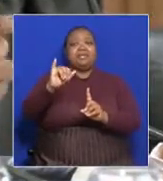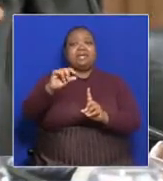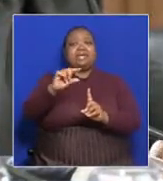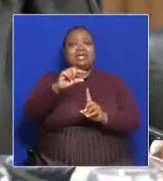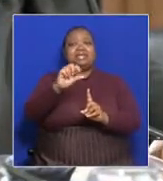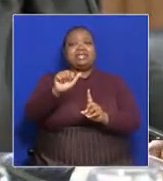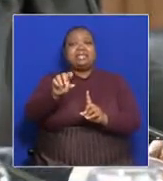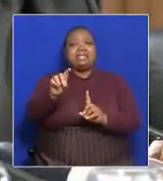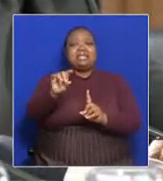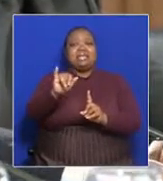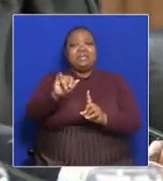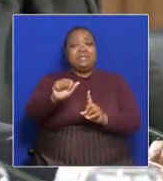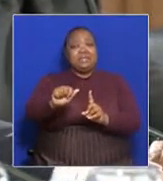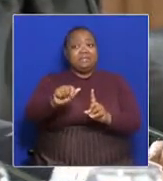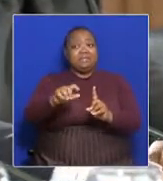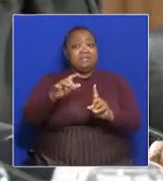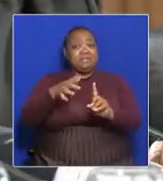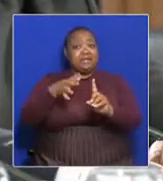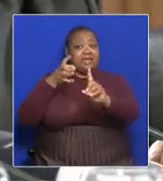escalated